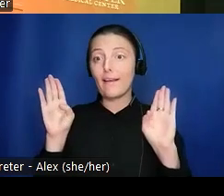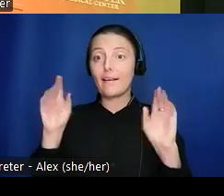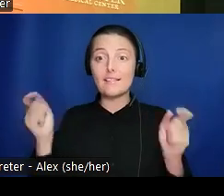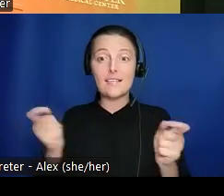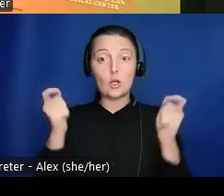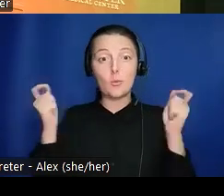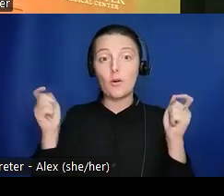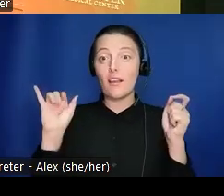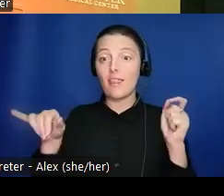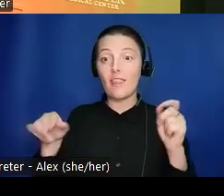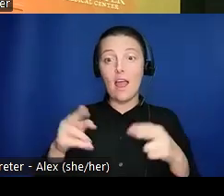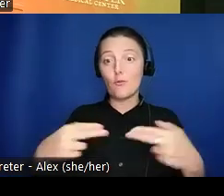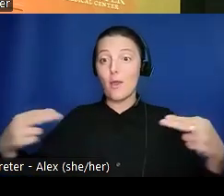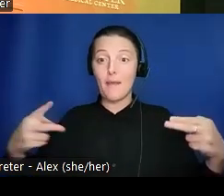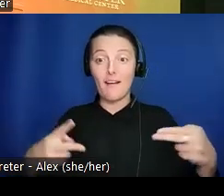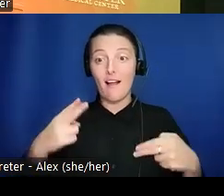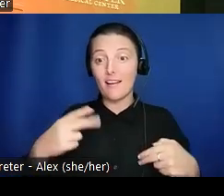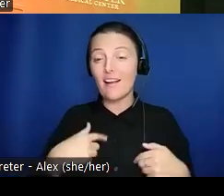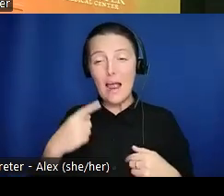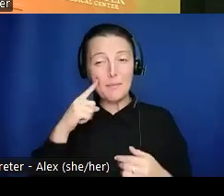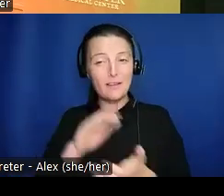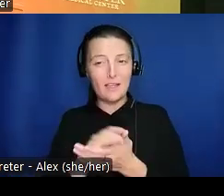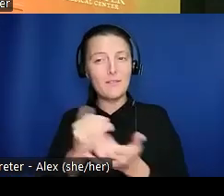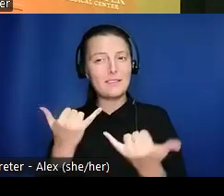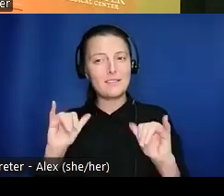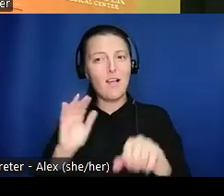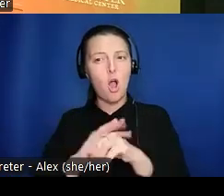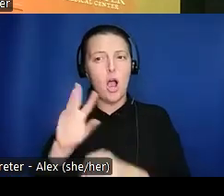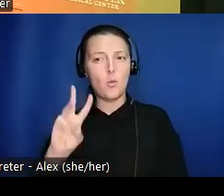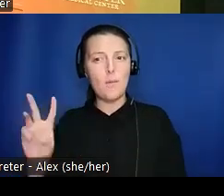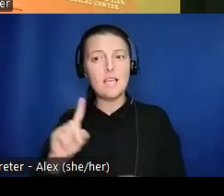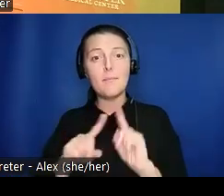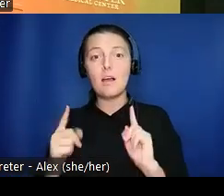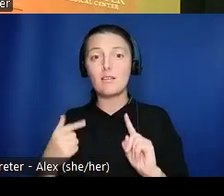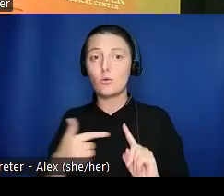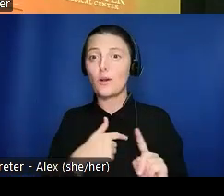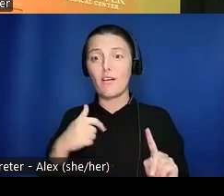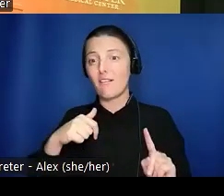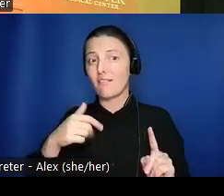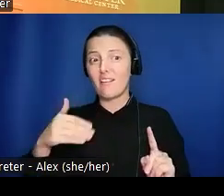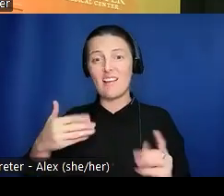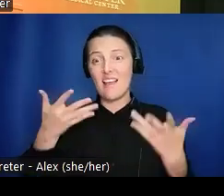our website. But we are not quite done yet. We are actually approved for another $3.6